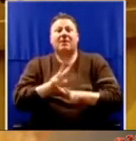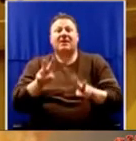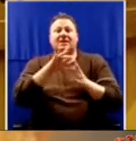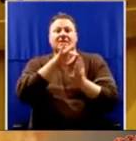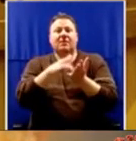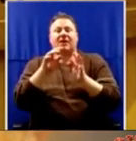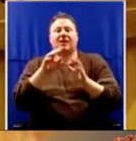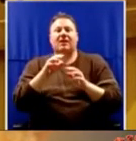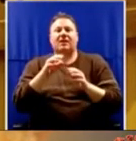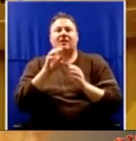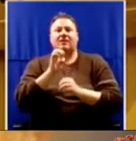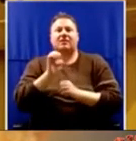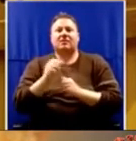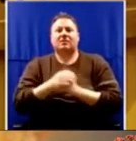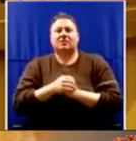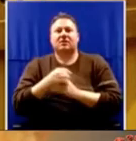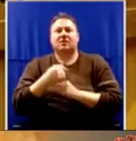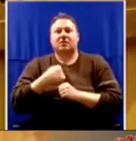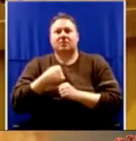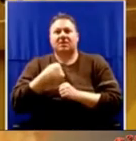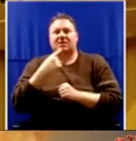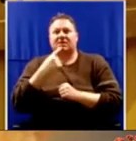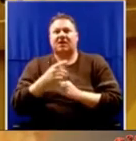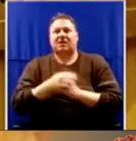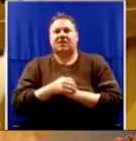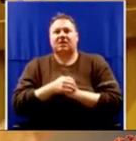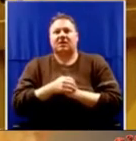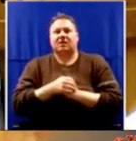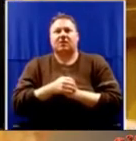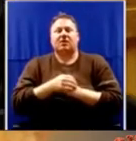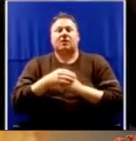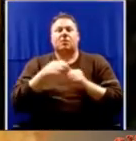response is, the people of Israel live. Thank you. Expired.